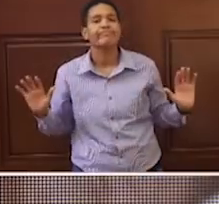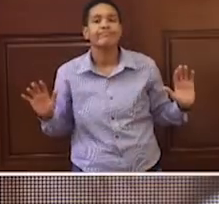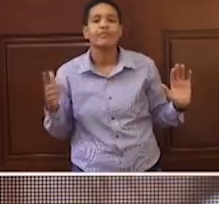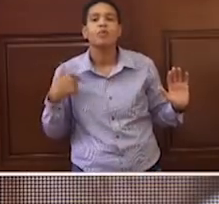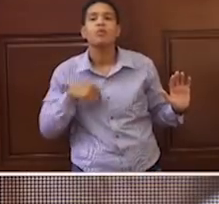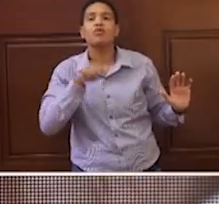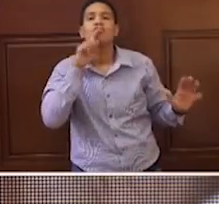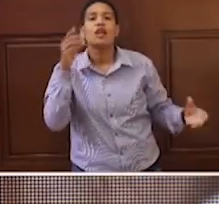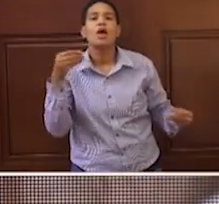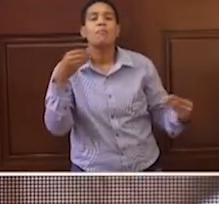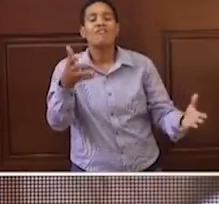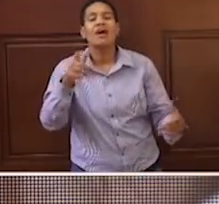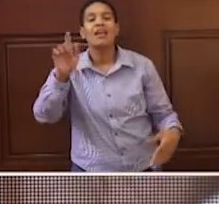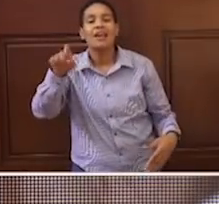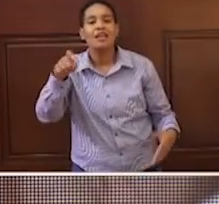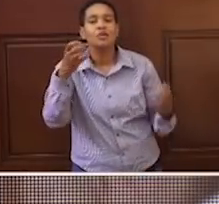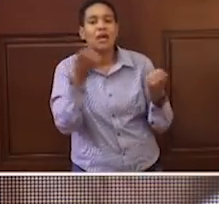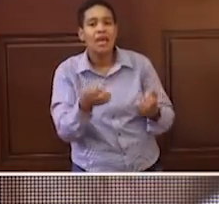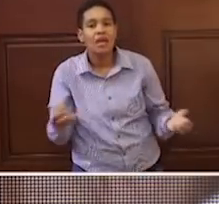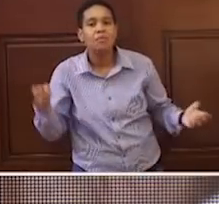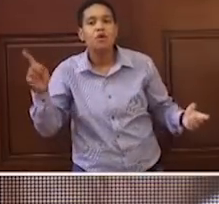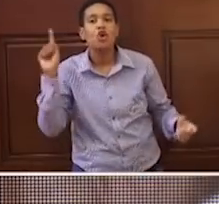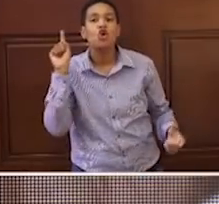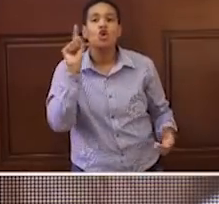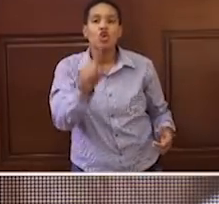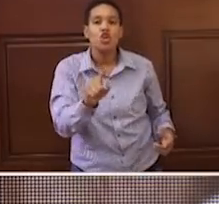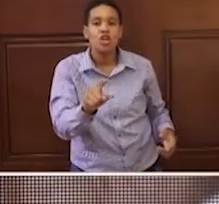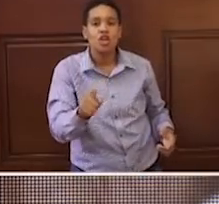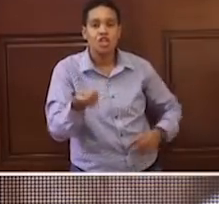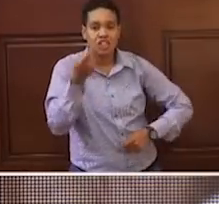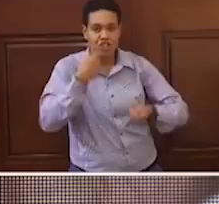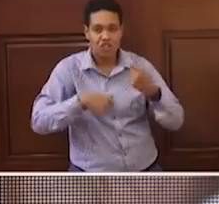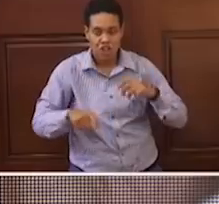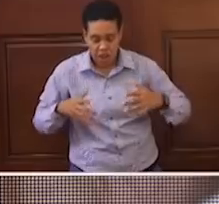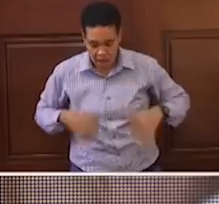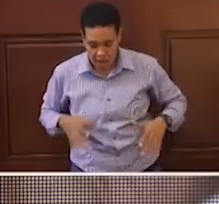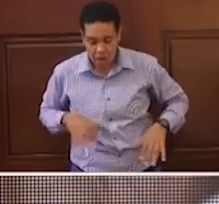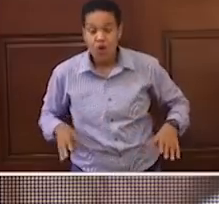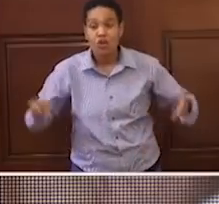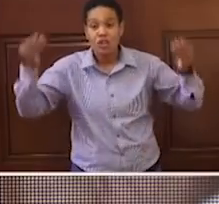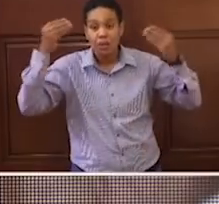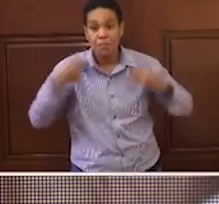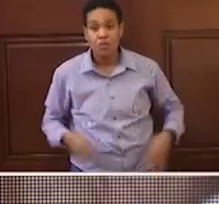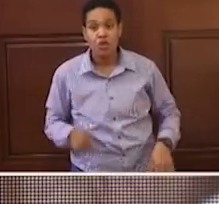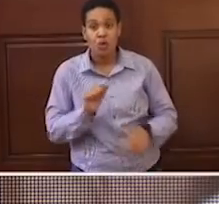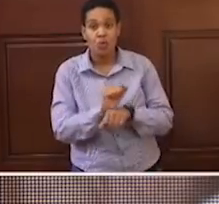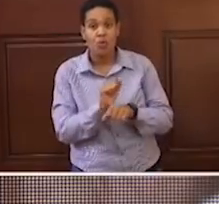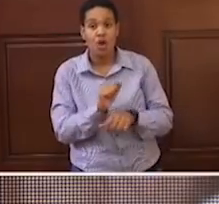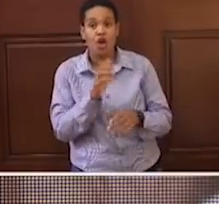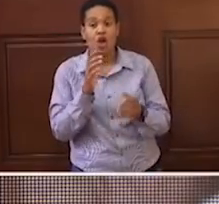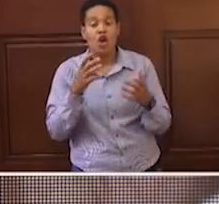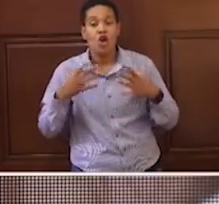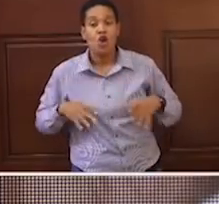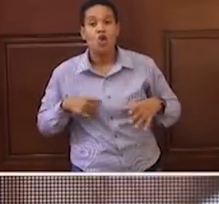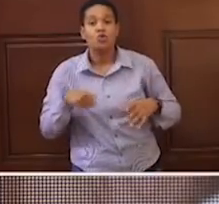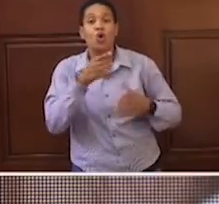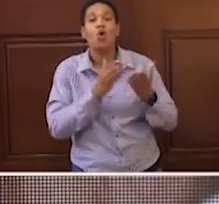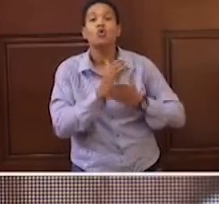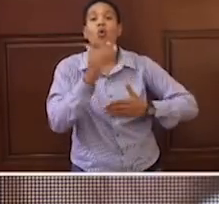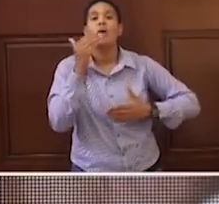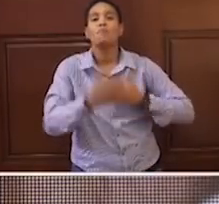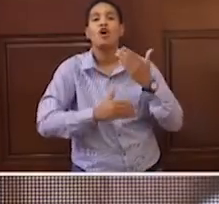are providing the necessary equipment. So you come, change clothes, put on your working clothes, you go through a process